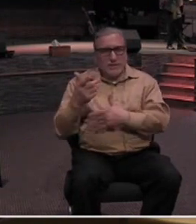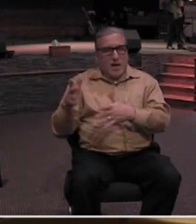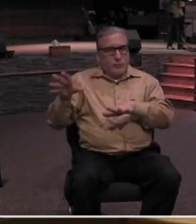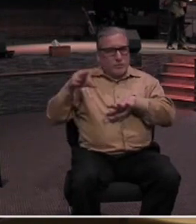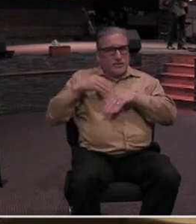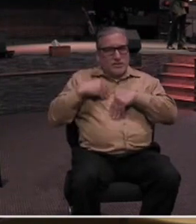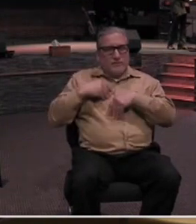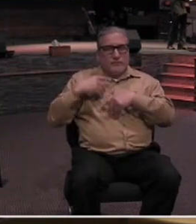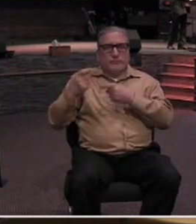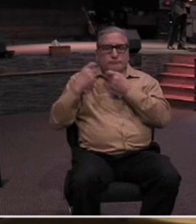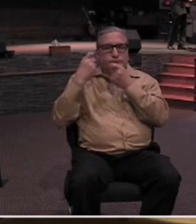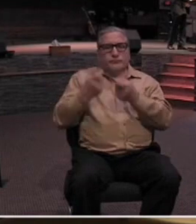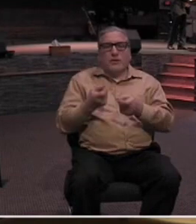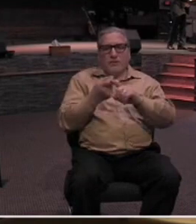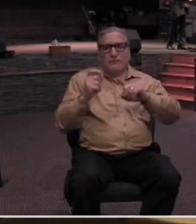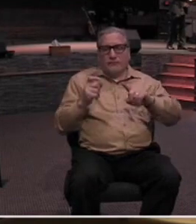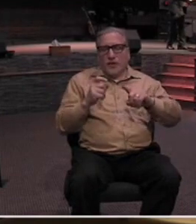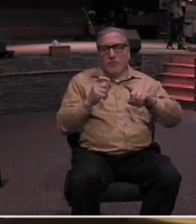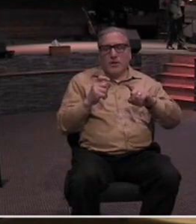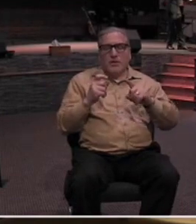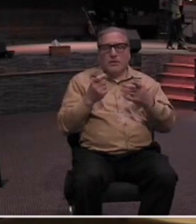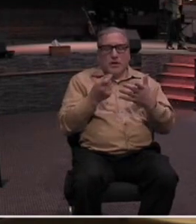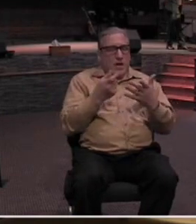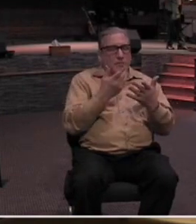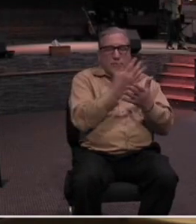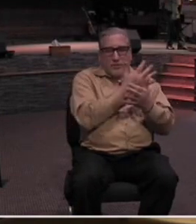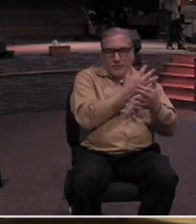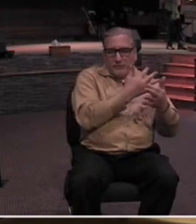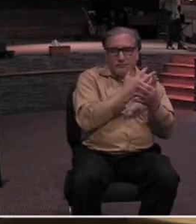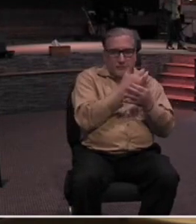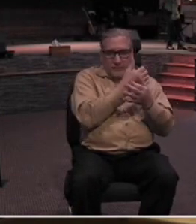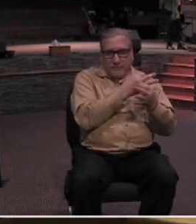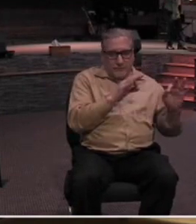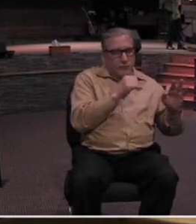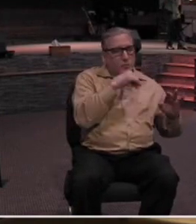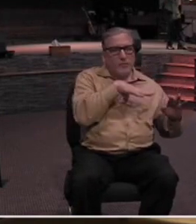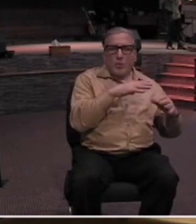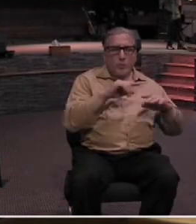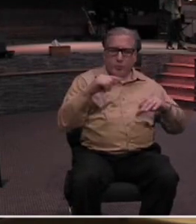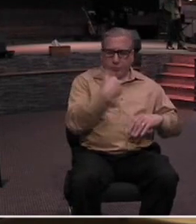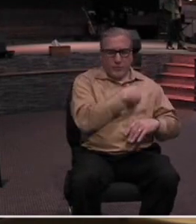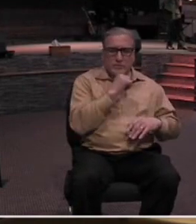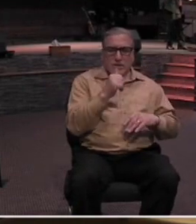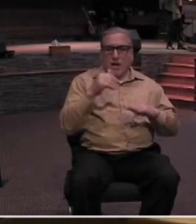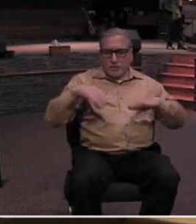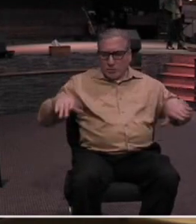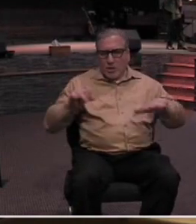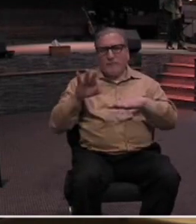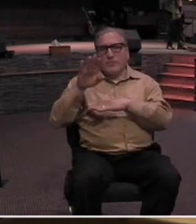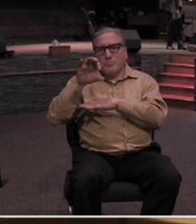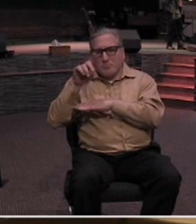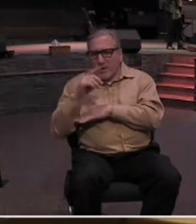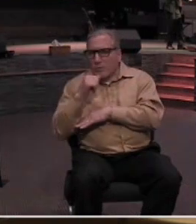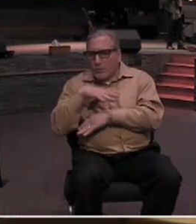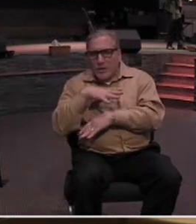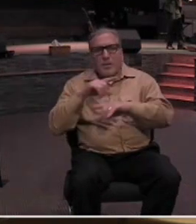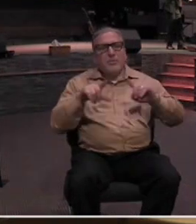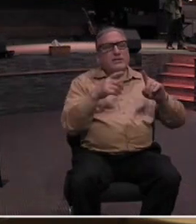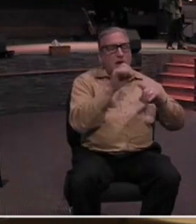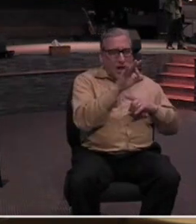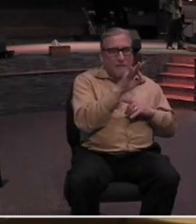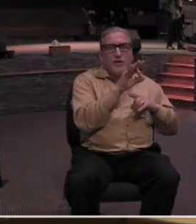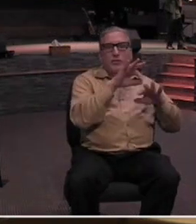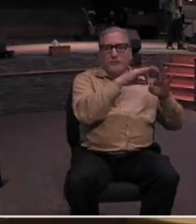son of the free woman. So then, brothers and sisters, we are not children of the bondwoman, but of the free. Can somebody shout